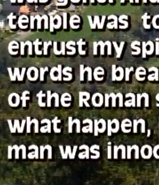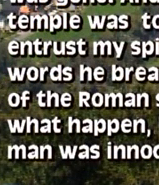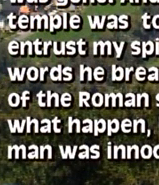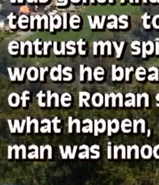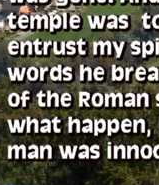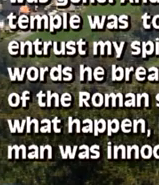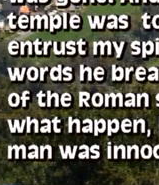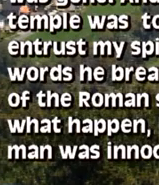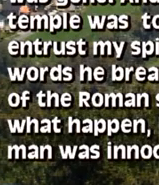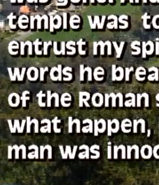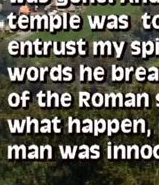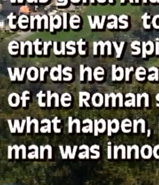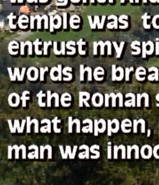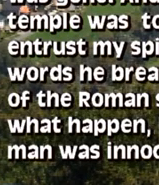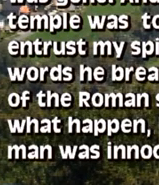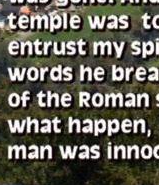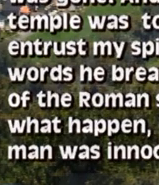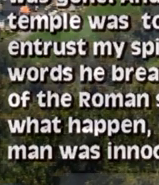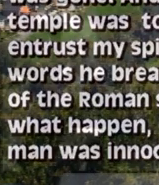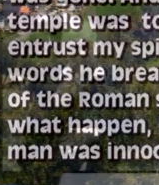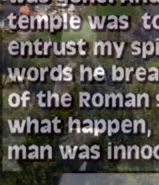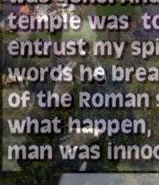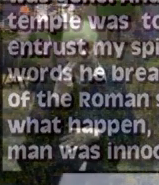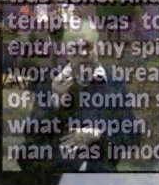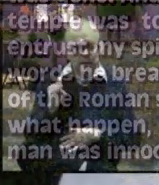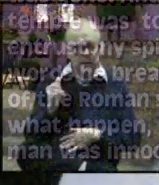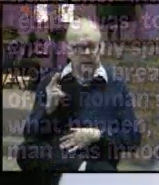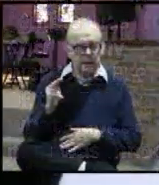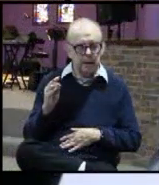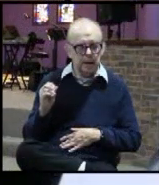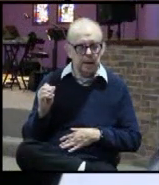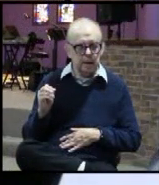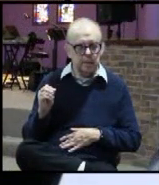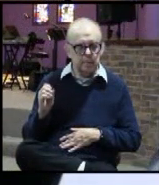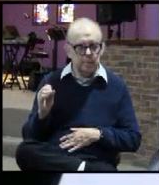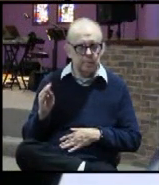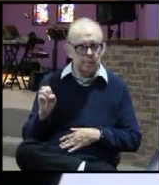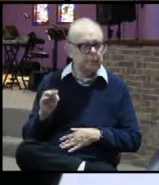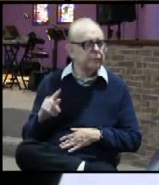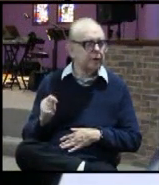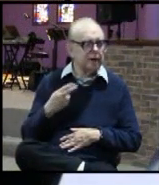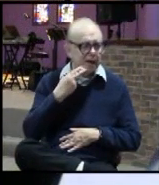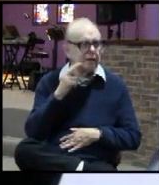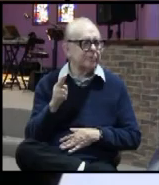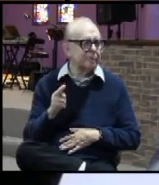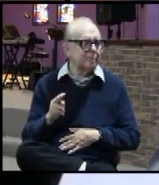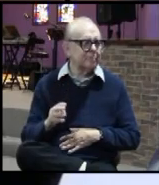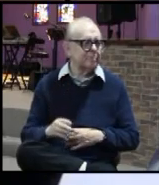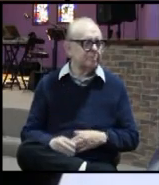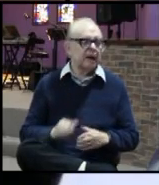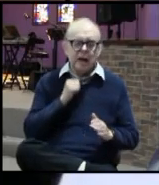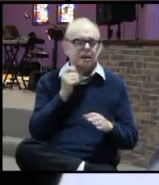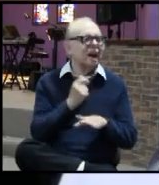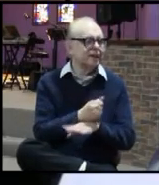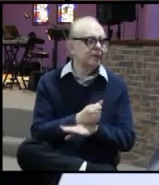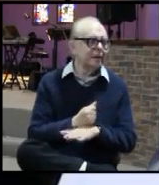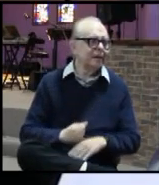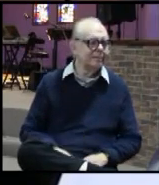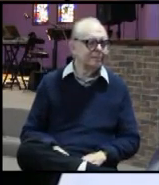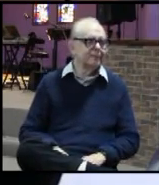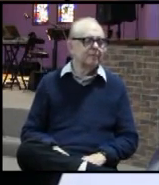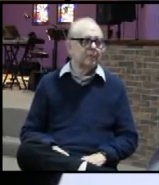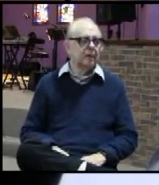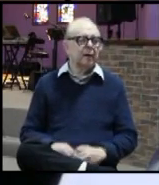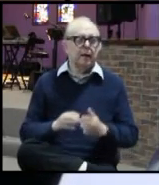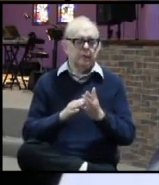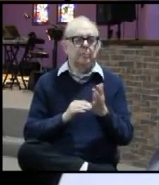man was innocent." Amen. Now, if you read the caption, or if you read the story in the book of